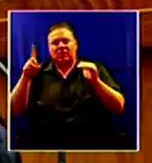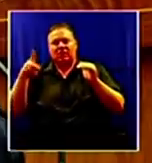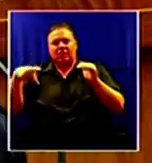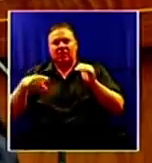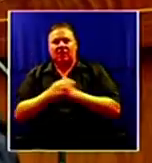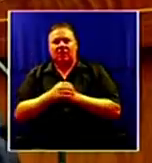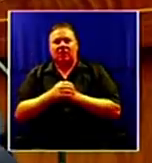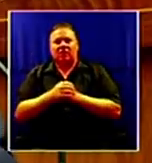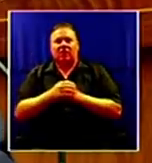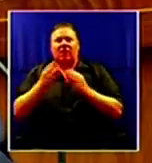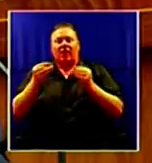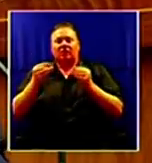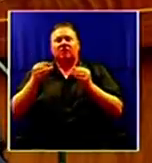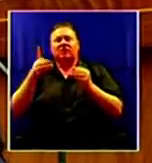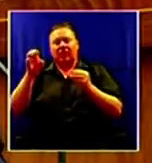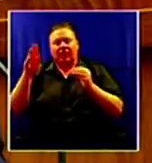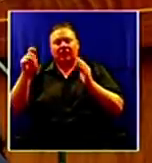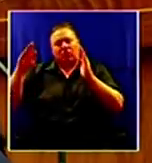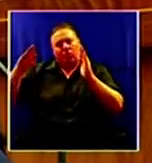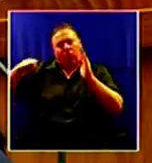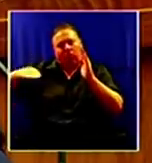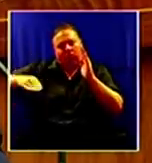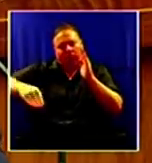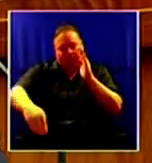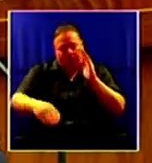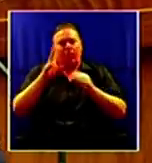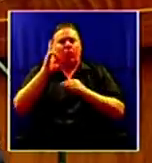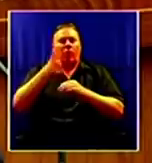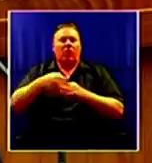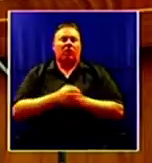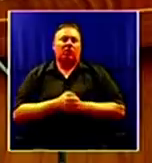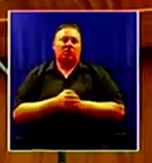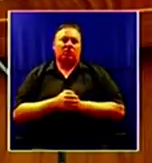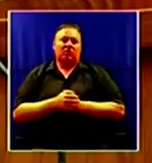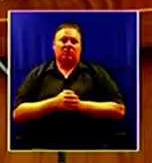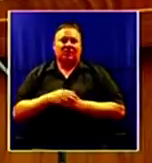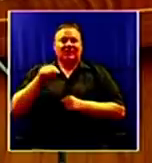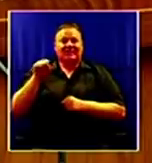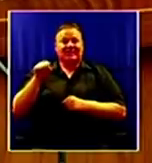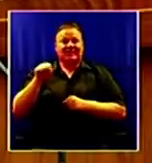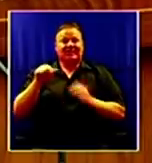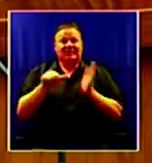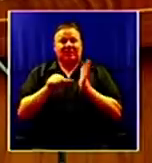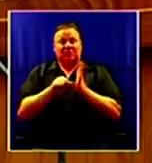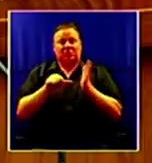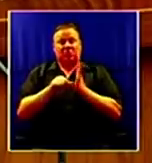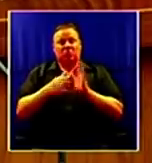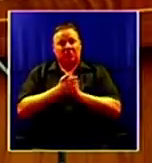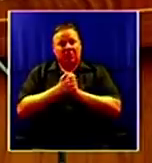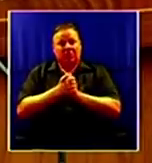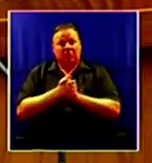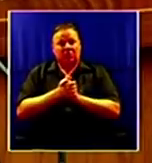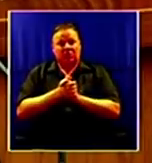decline further thereafter. This is a significant commitment and improvement to the